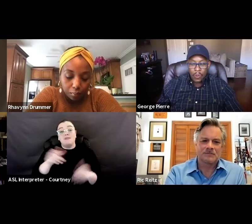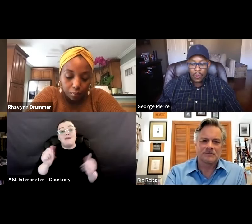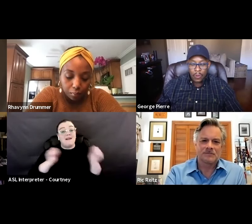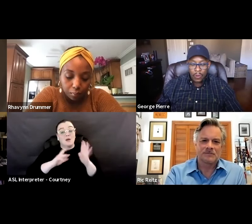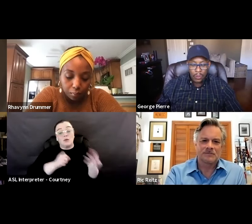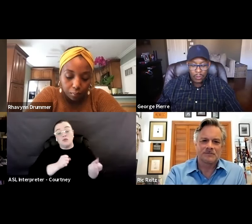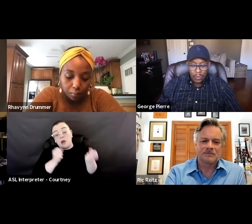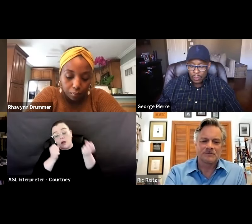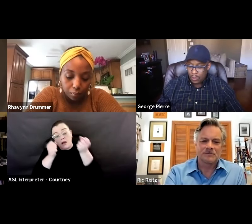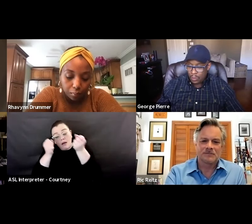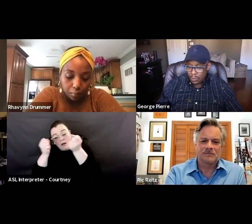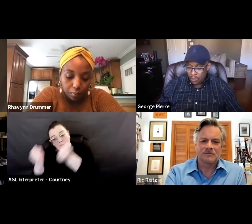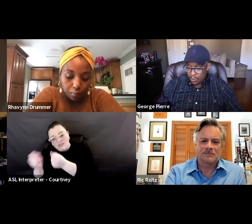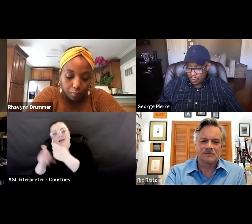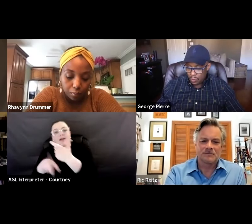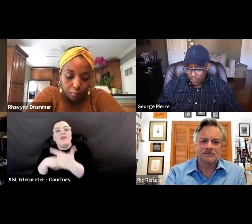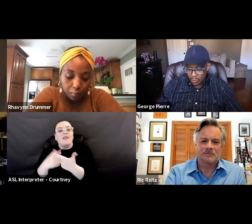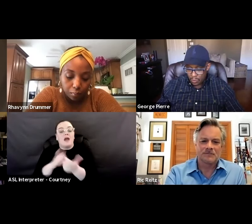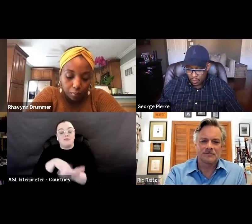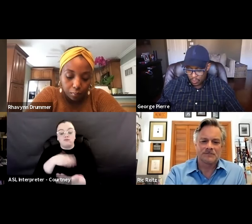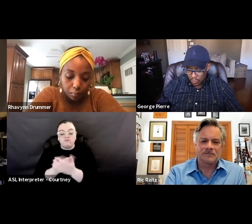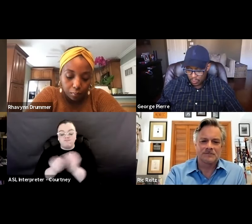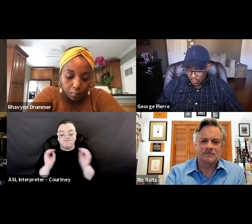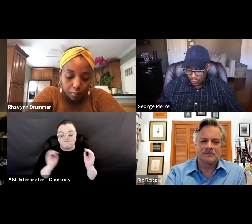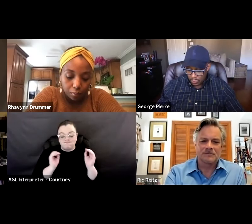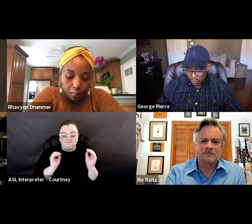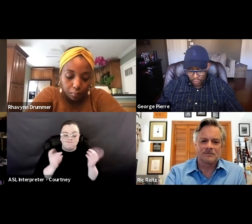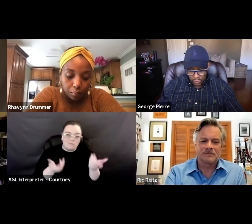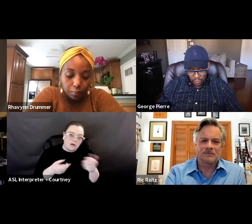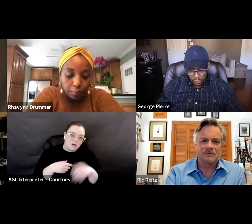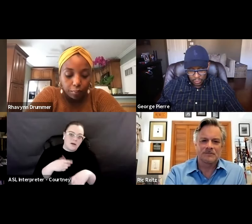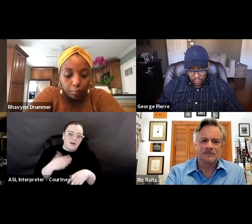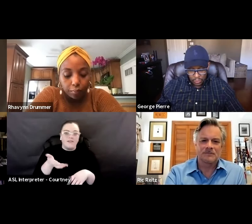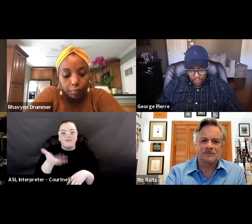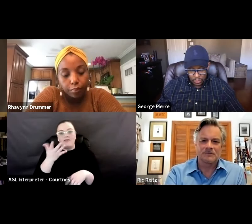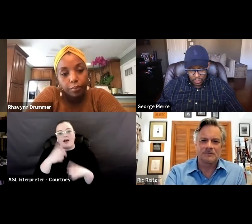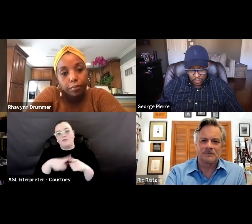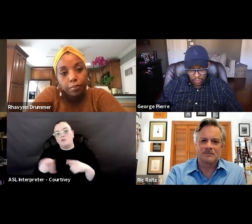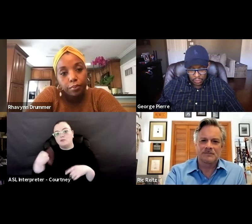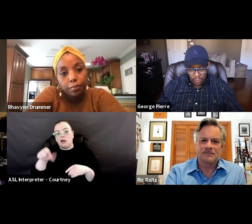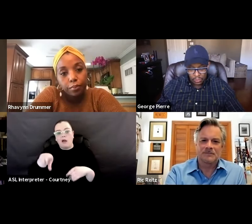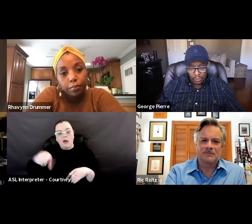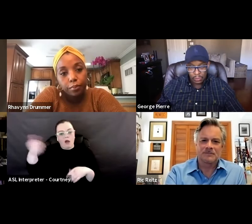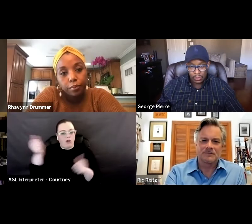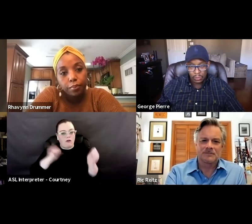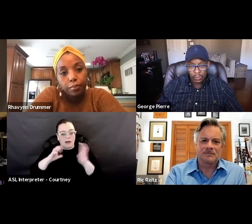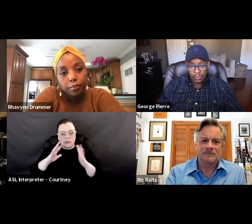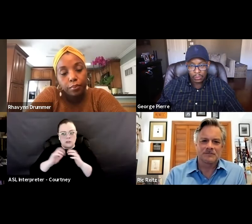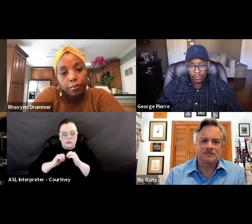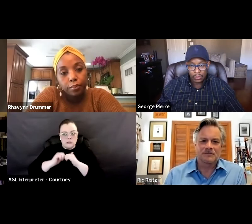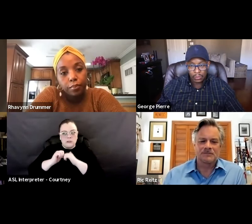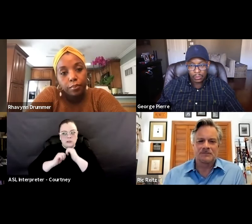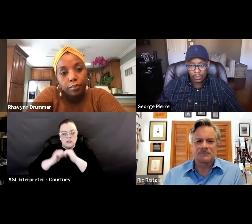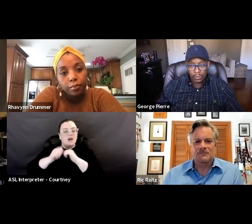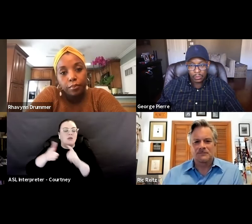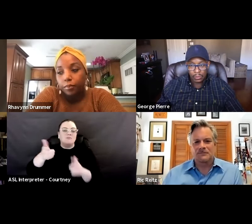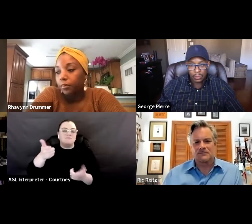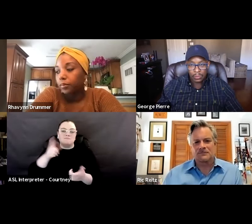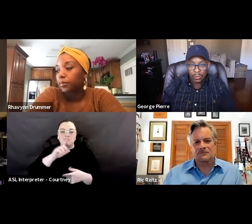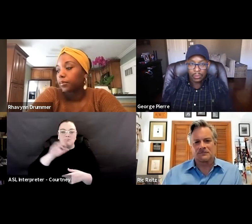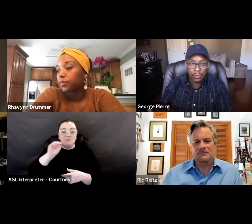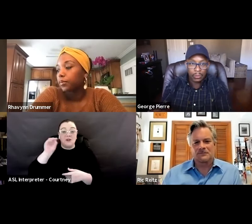many hours, and you're always up against 5 to 10 other actors, and the percentages